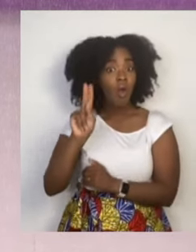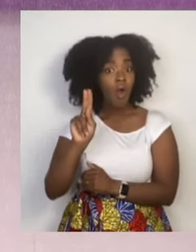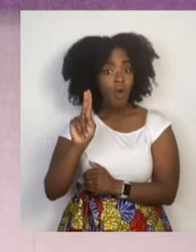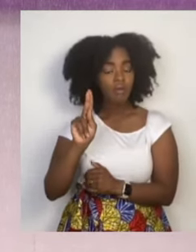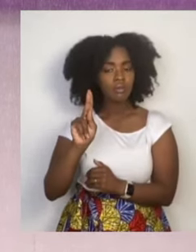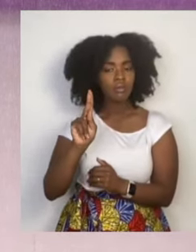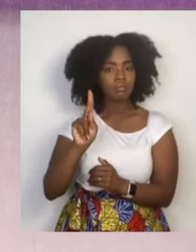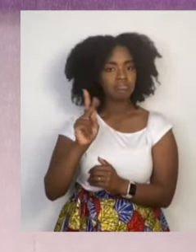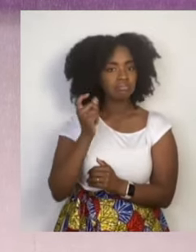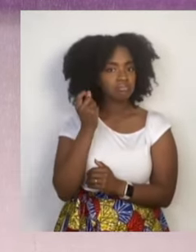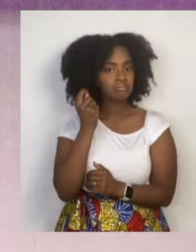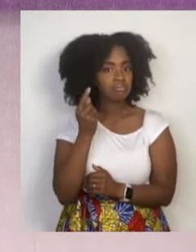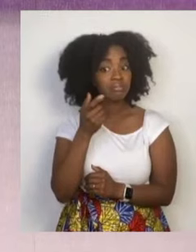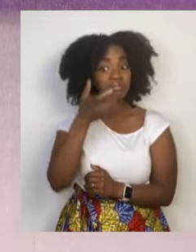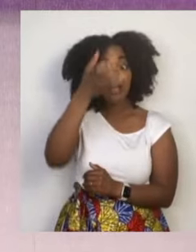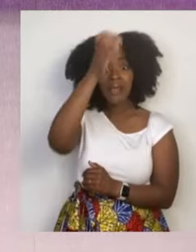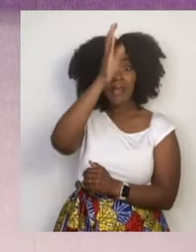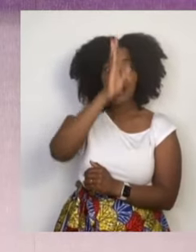one hammer.